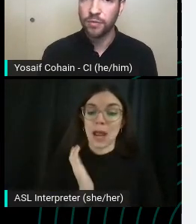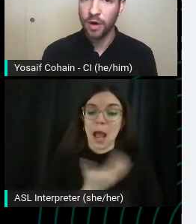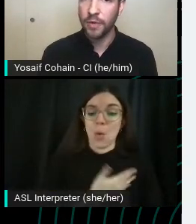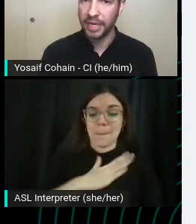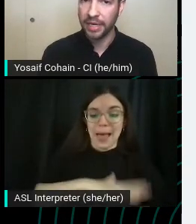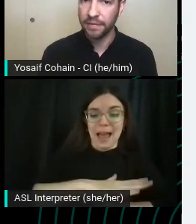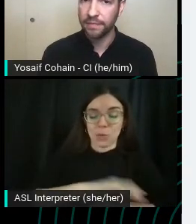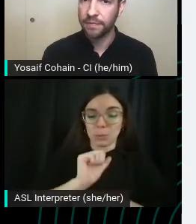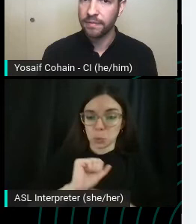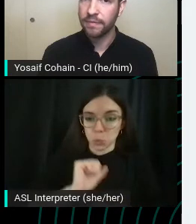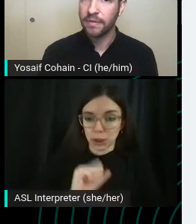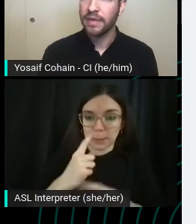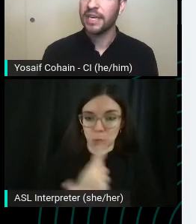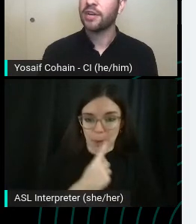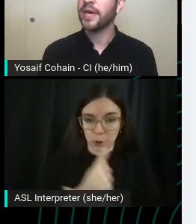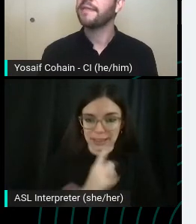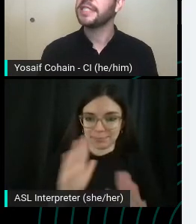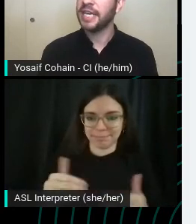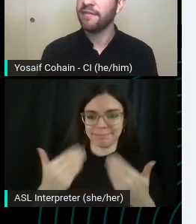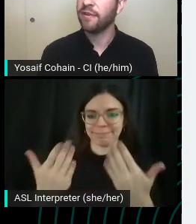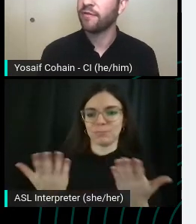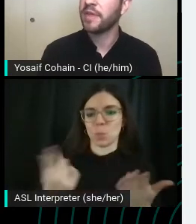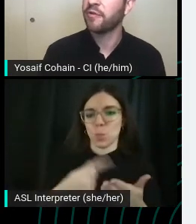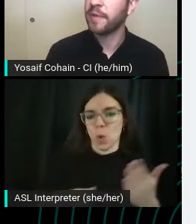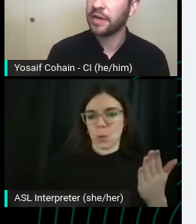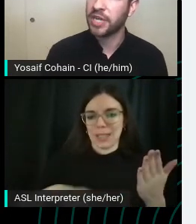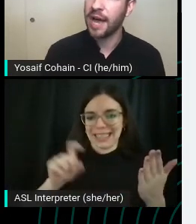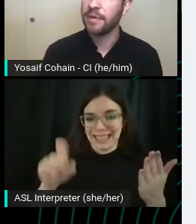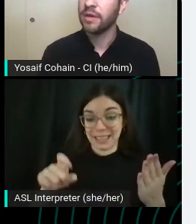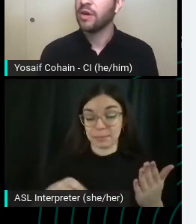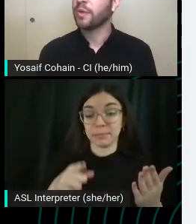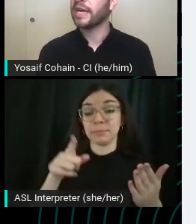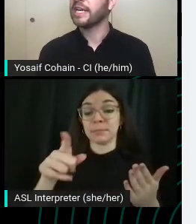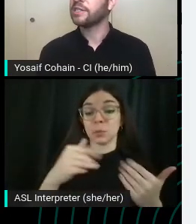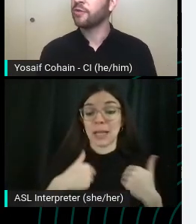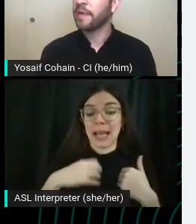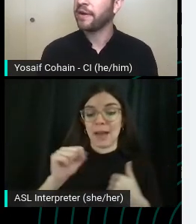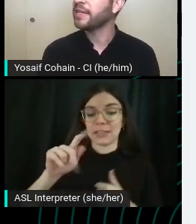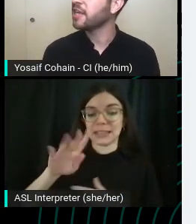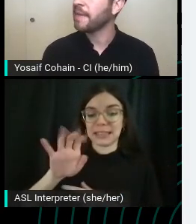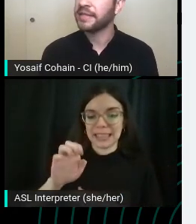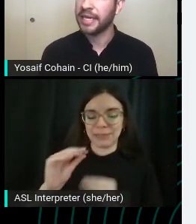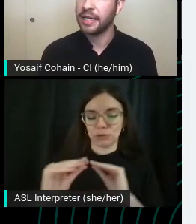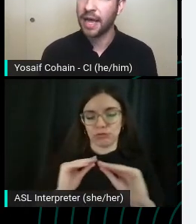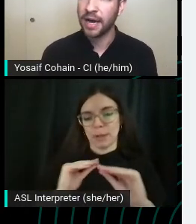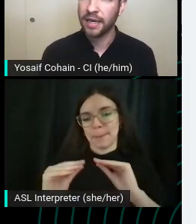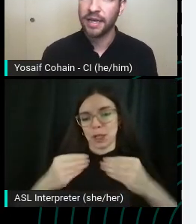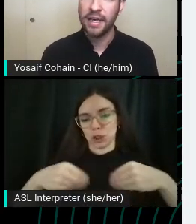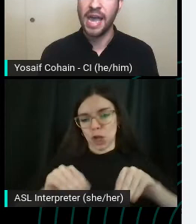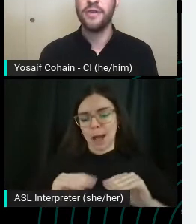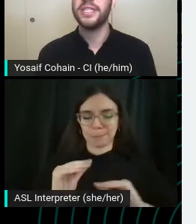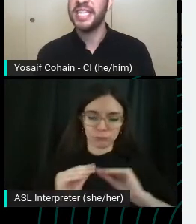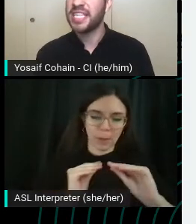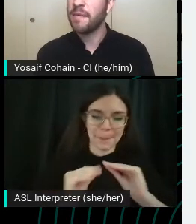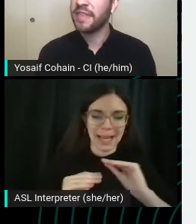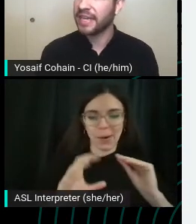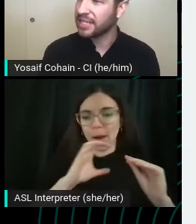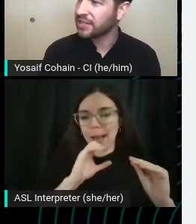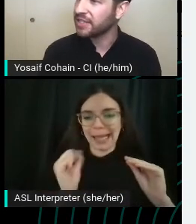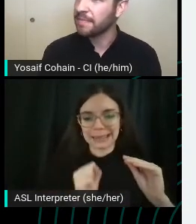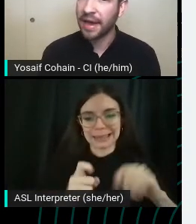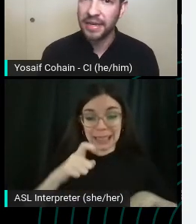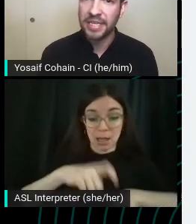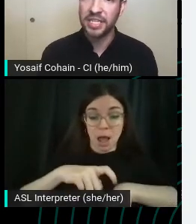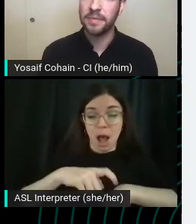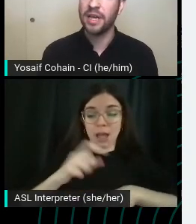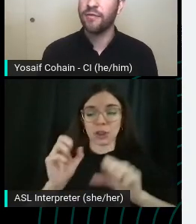giving us what we need. Here we have Steve from the repair shop, where he's repairing some antique clock, and you can see some of the